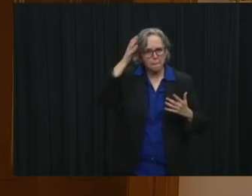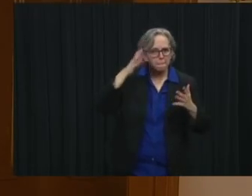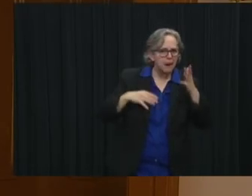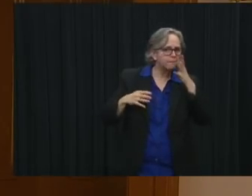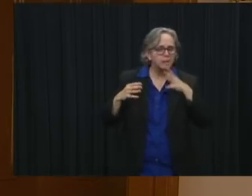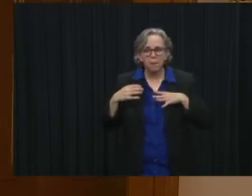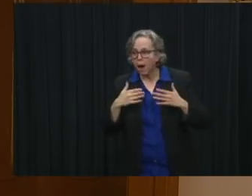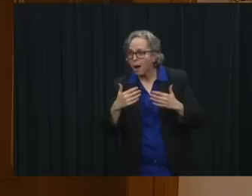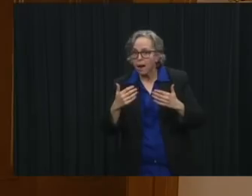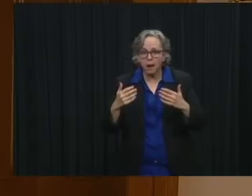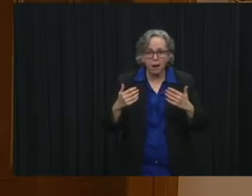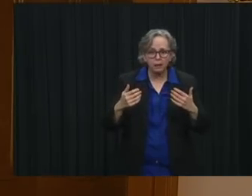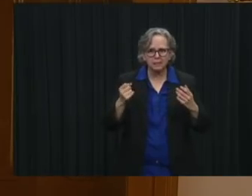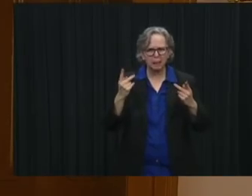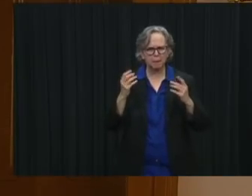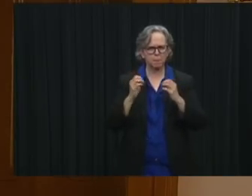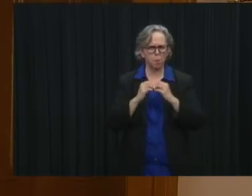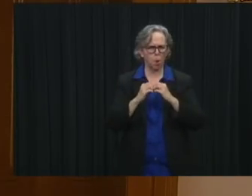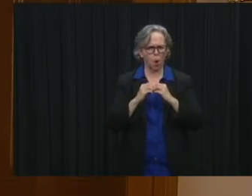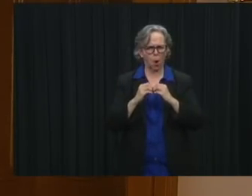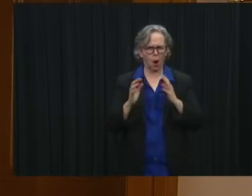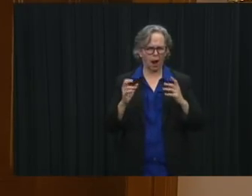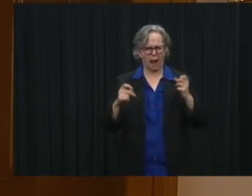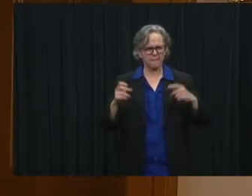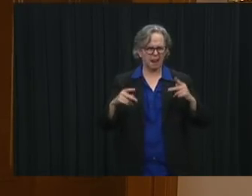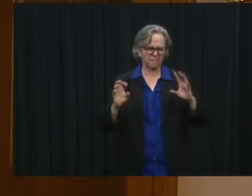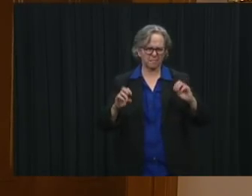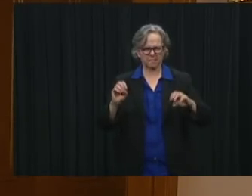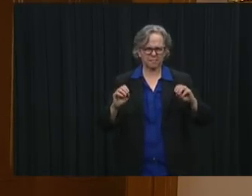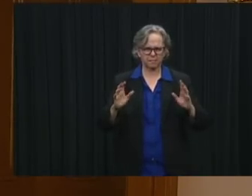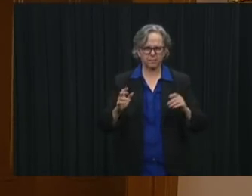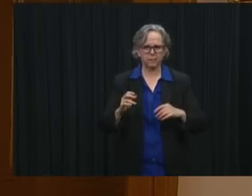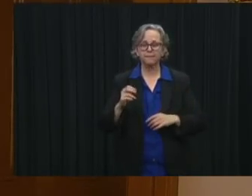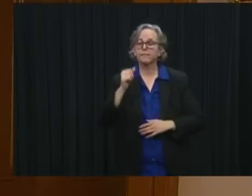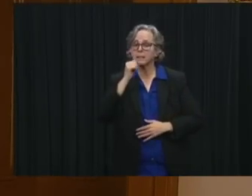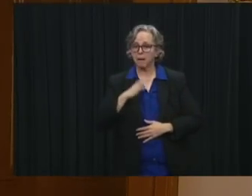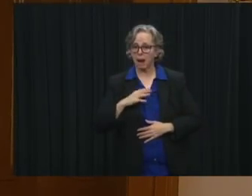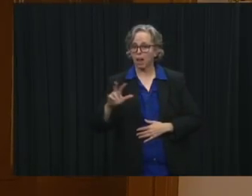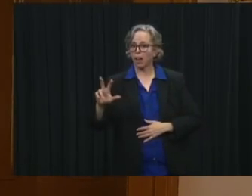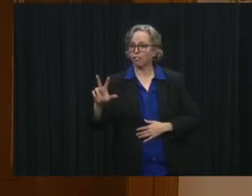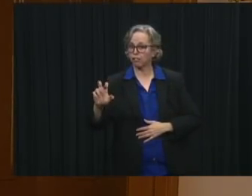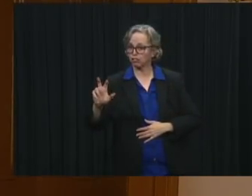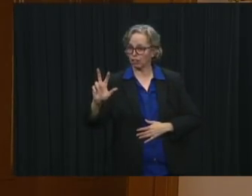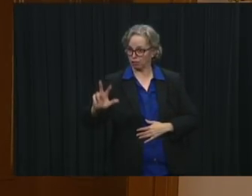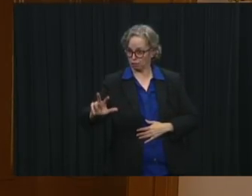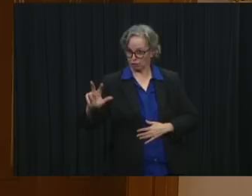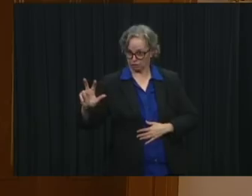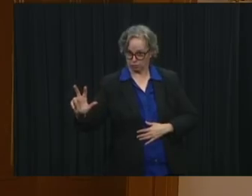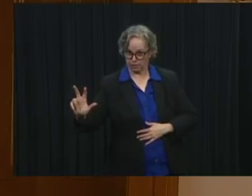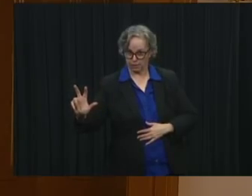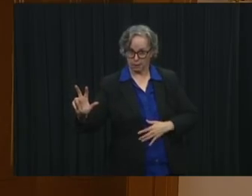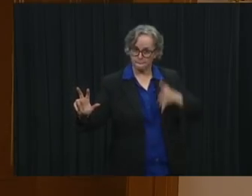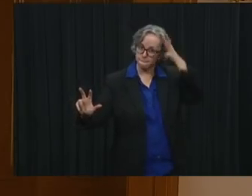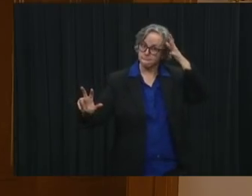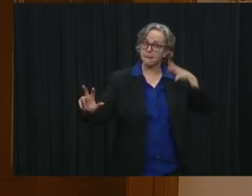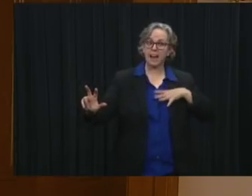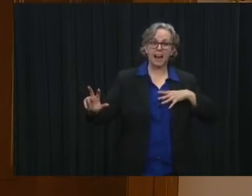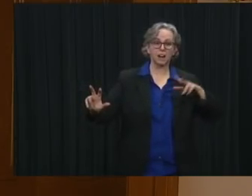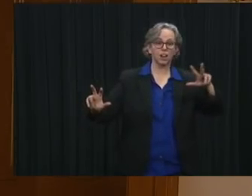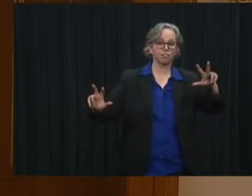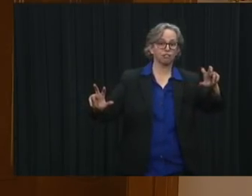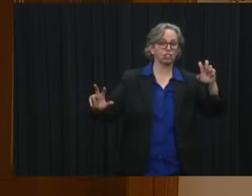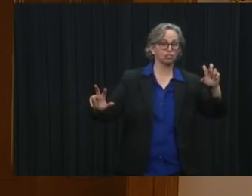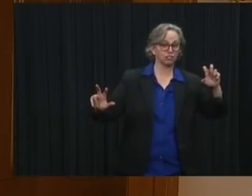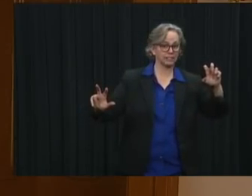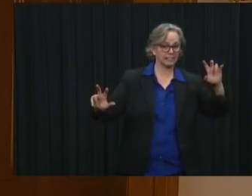close now as we have more numbers, 333 females to 371 males. So that's about